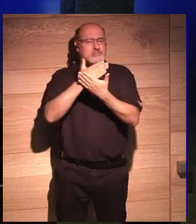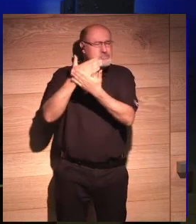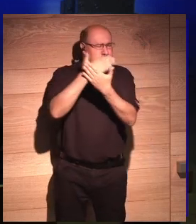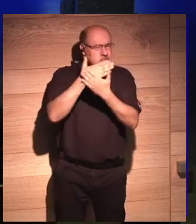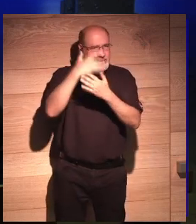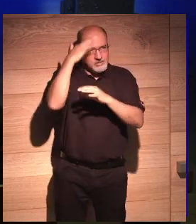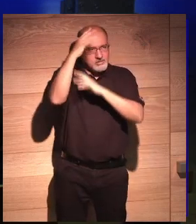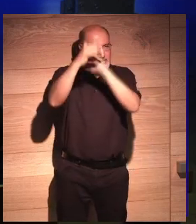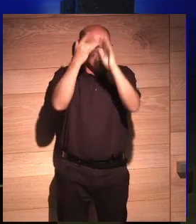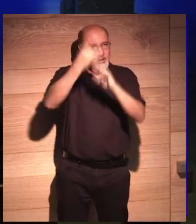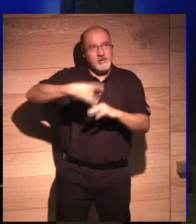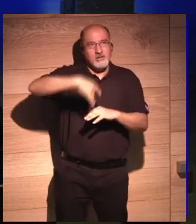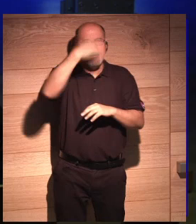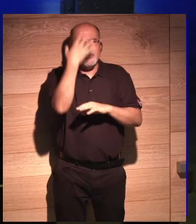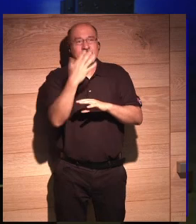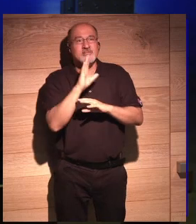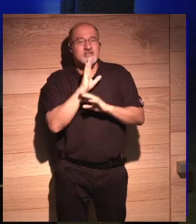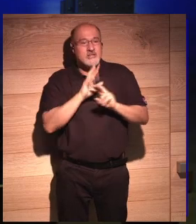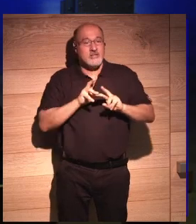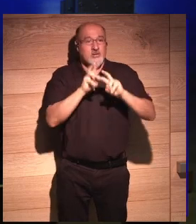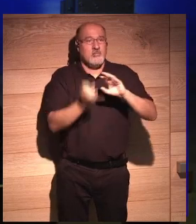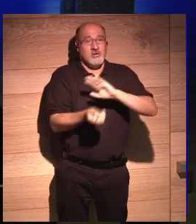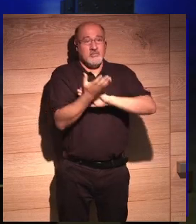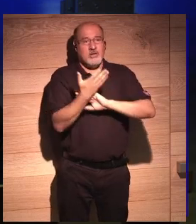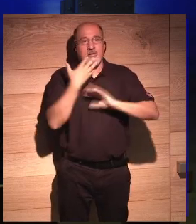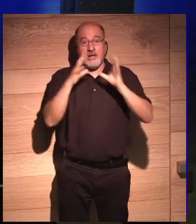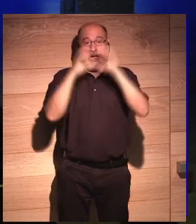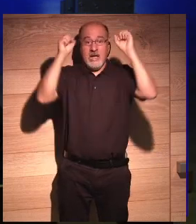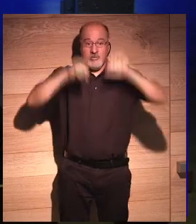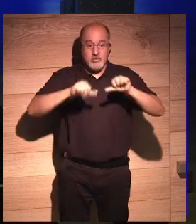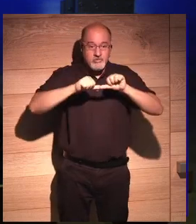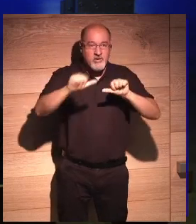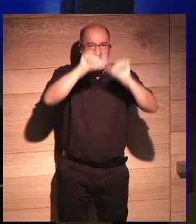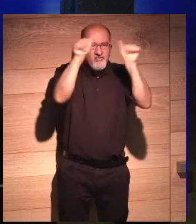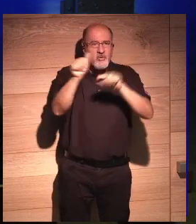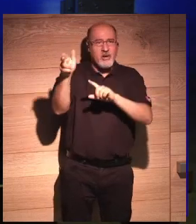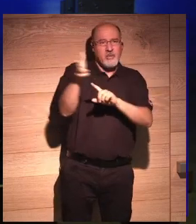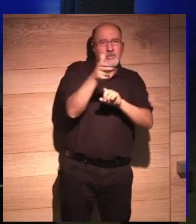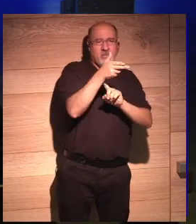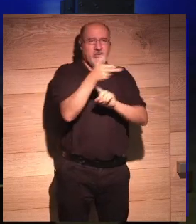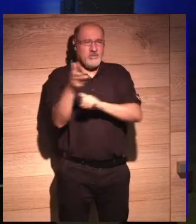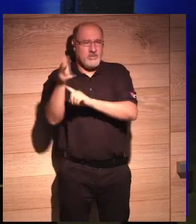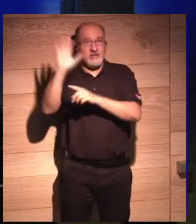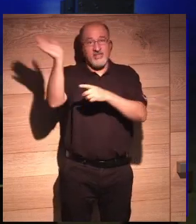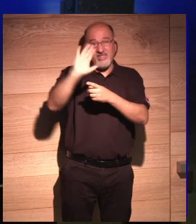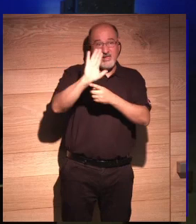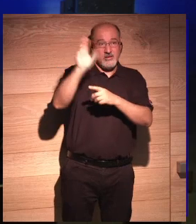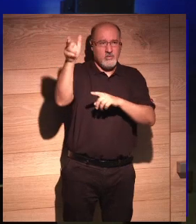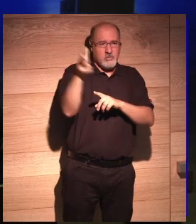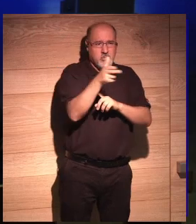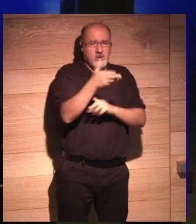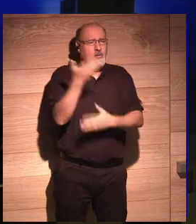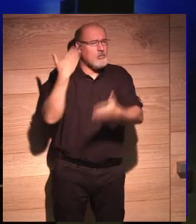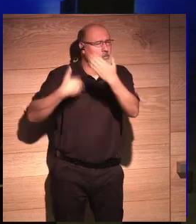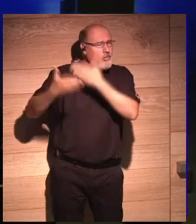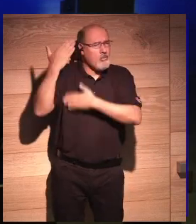creating filmic conventions, imagine what it was like when film was first coming onto the scene and being